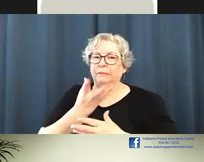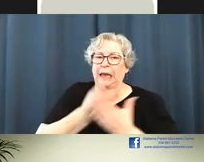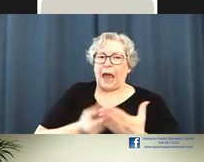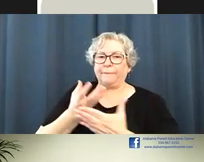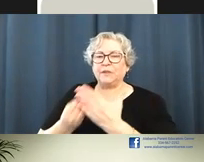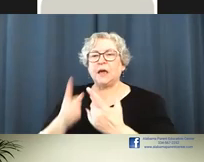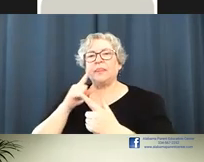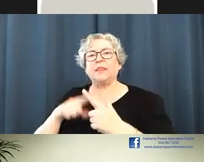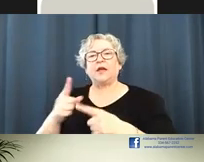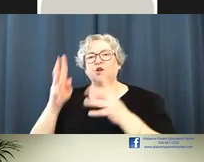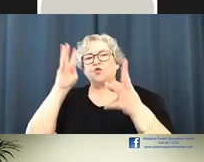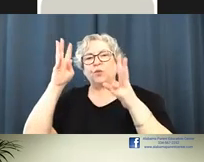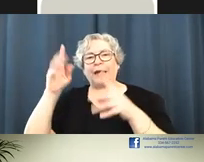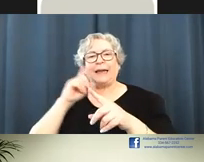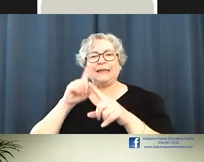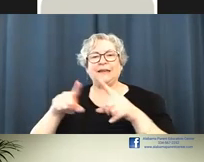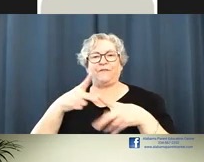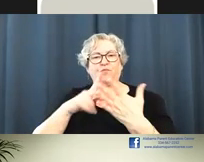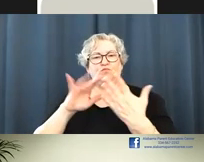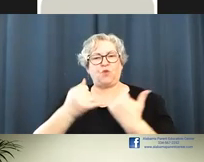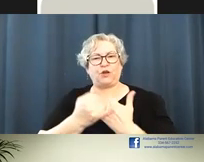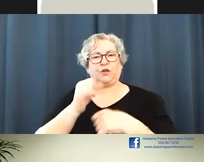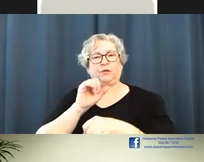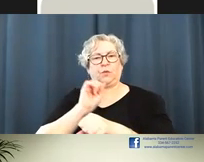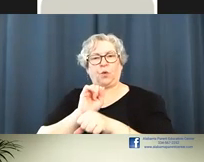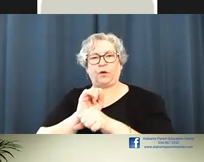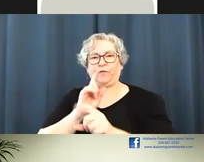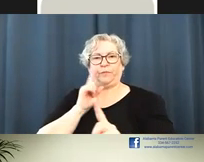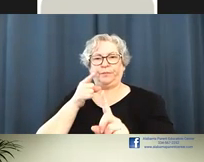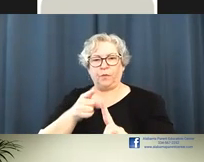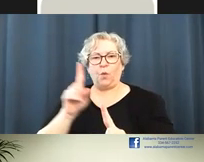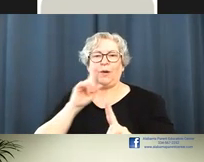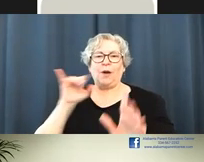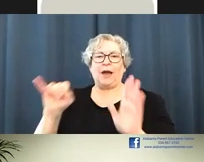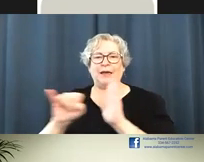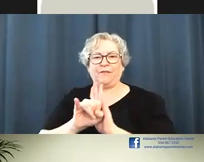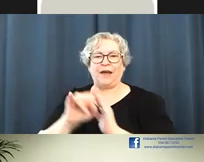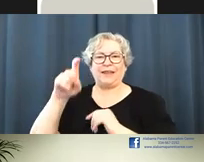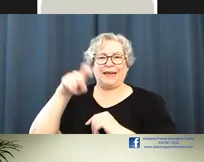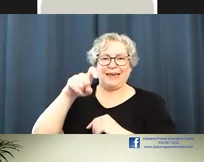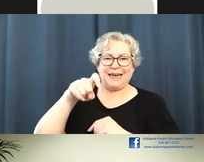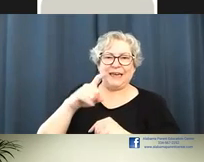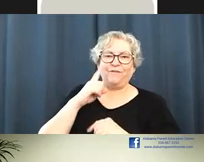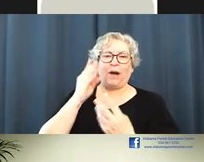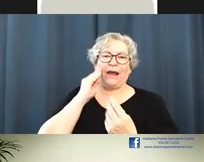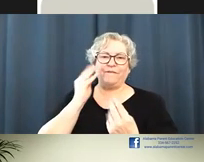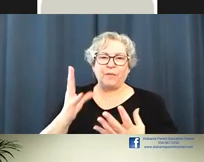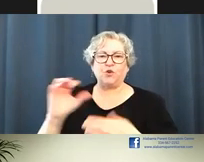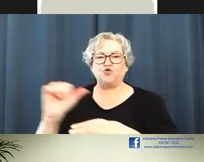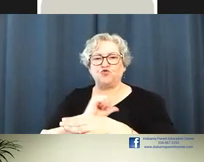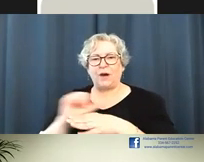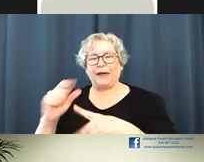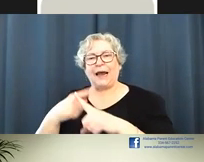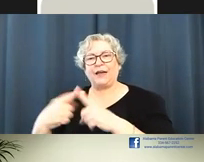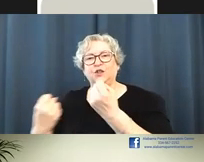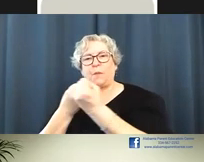to create all of our projects work around where we have identified need in terms of information, training, and